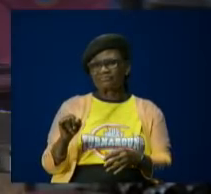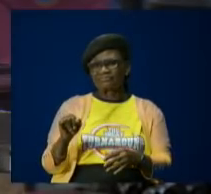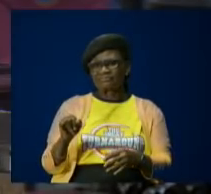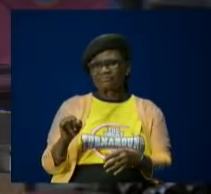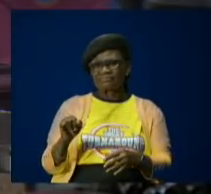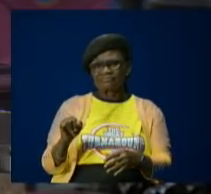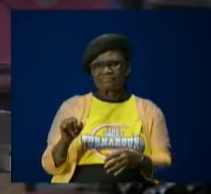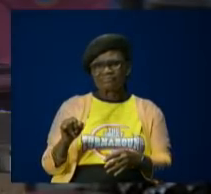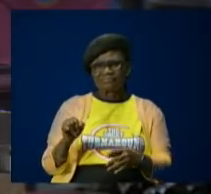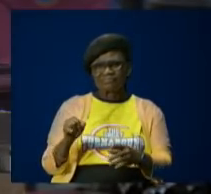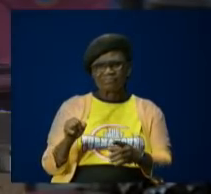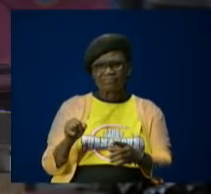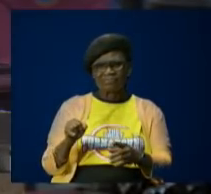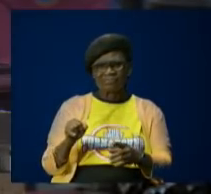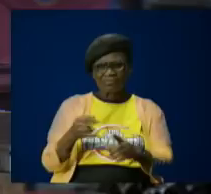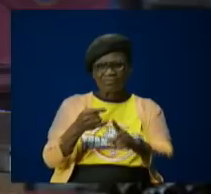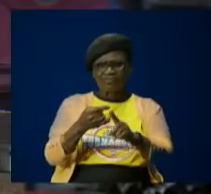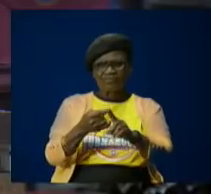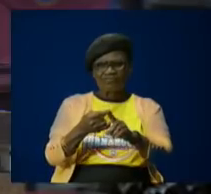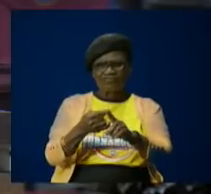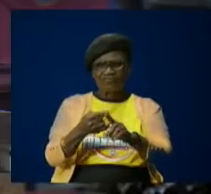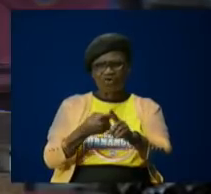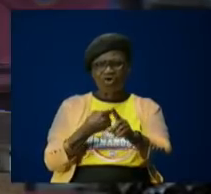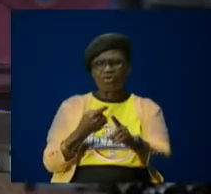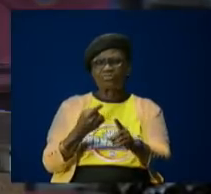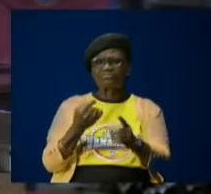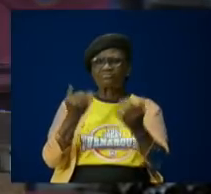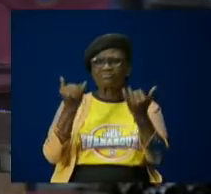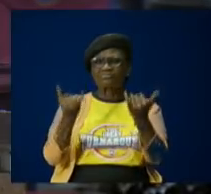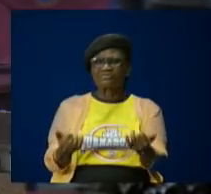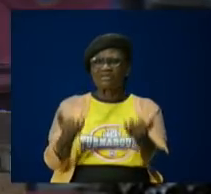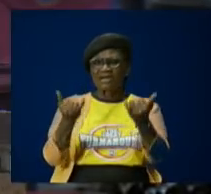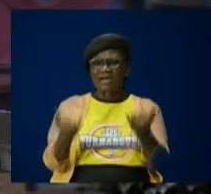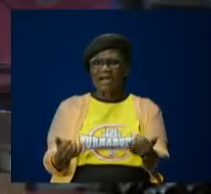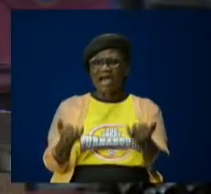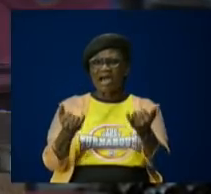from this moment forward.